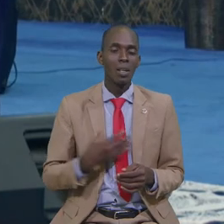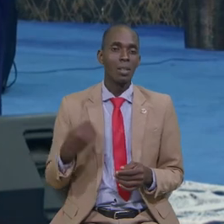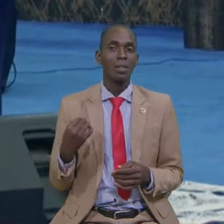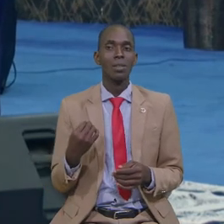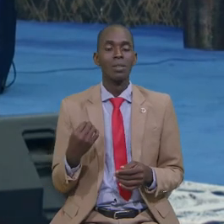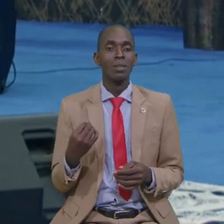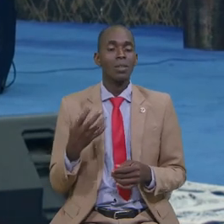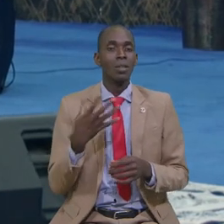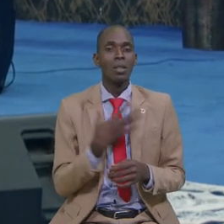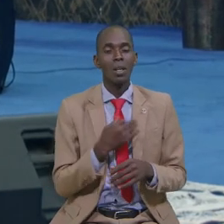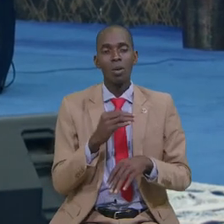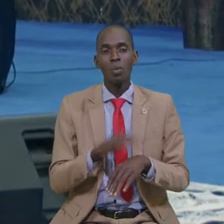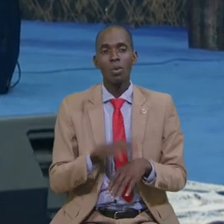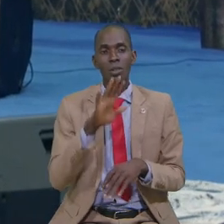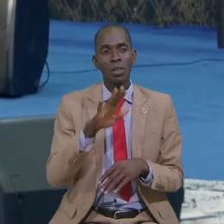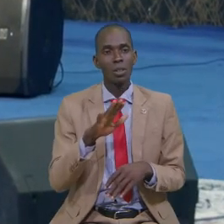iniquities, and